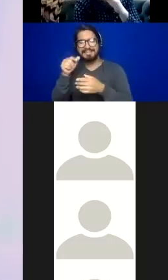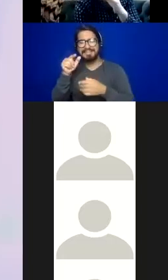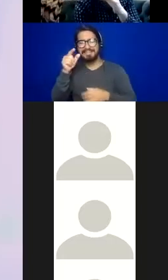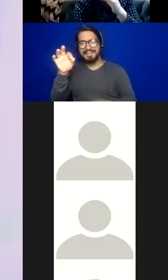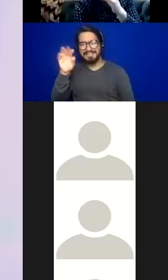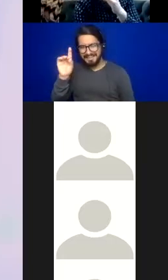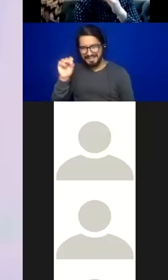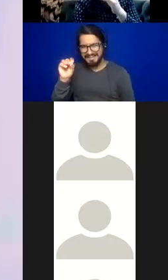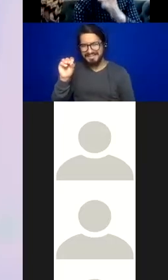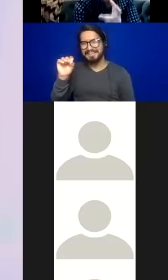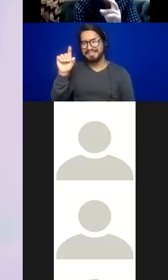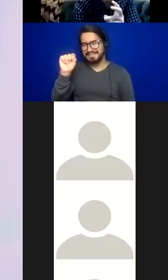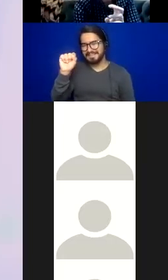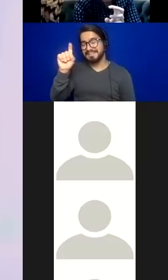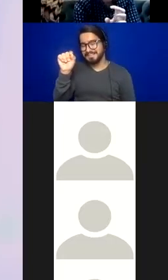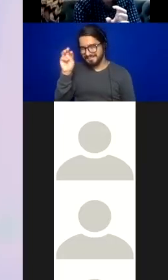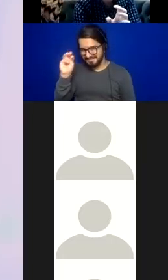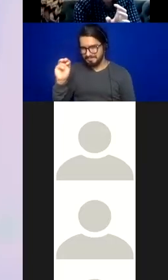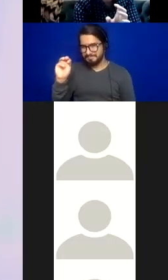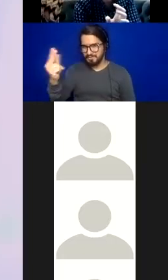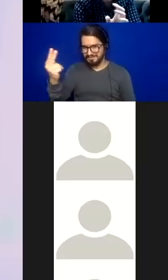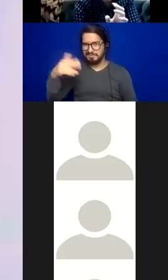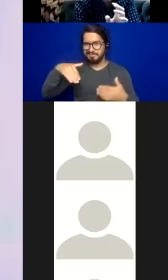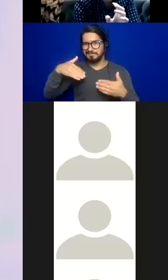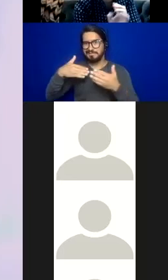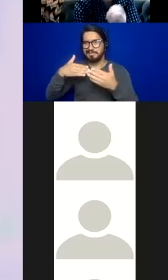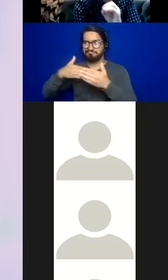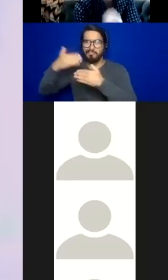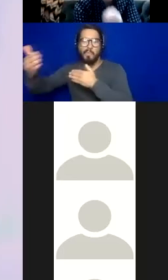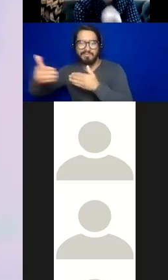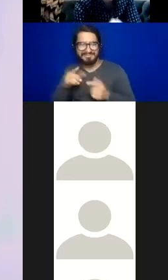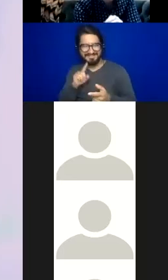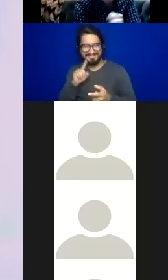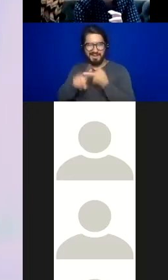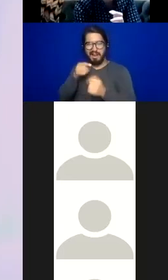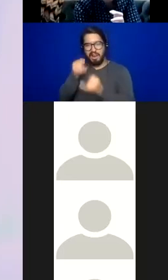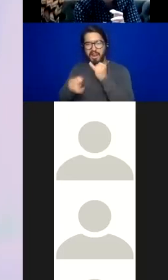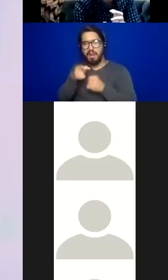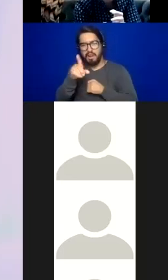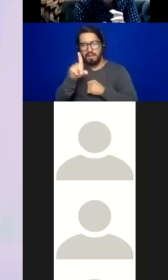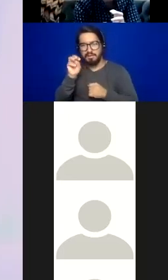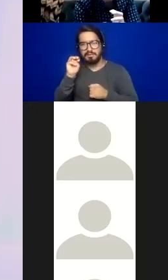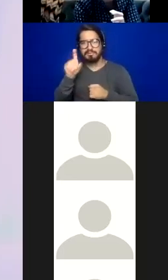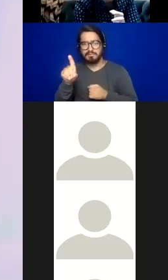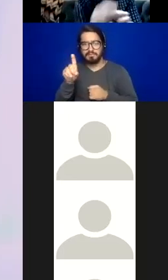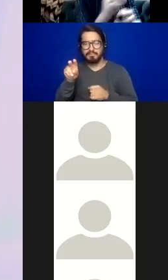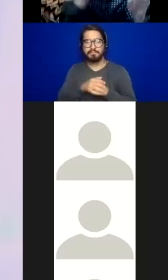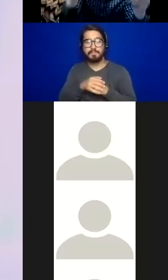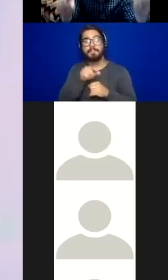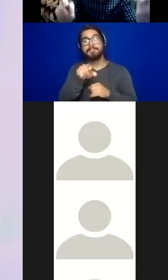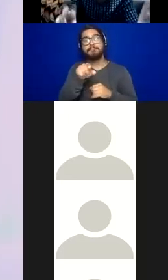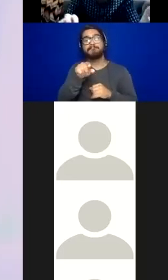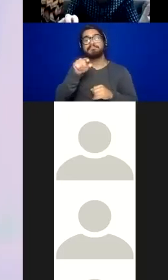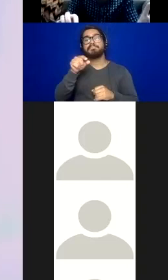go. But I think the most striking and maybe important thing to note is that so homosexuality is